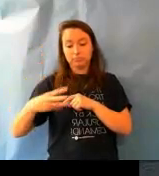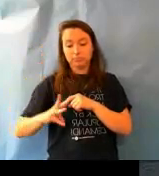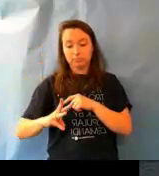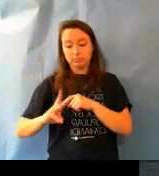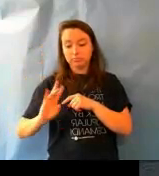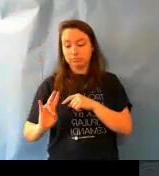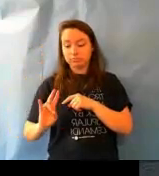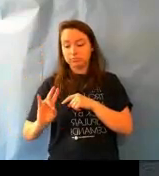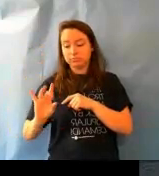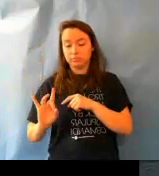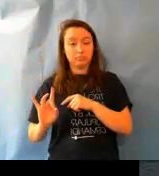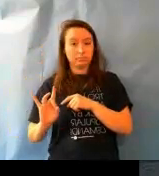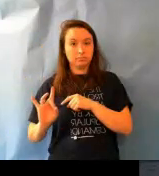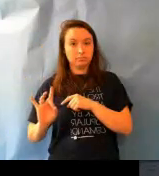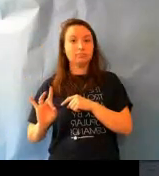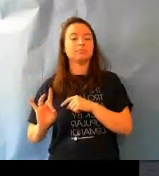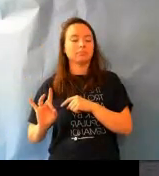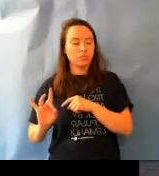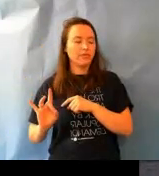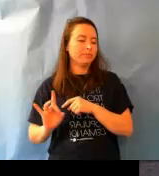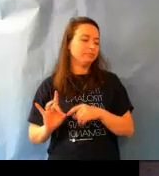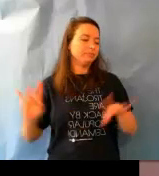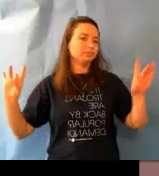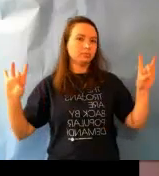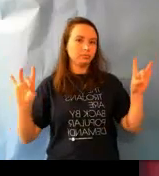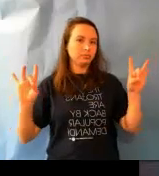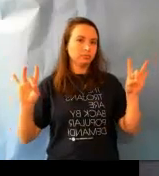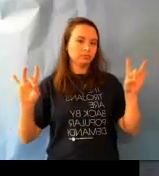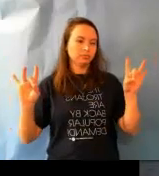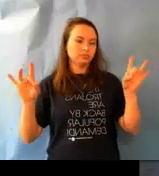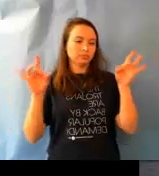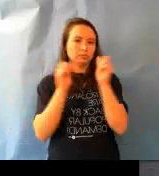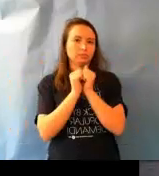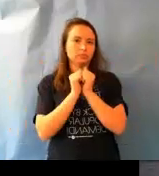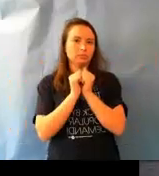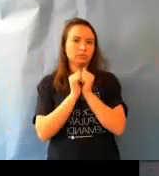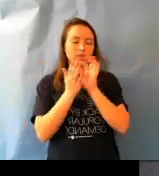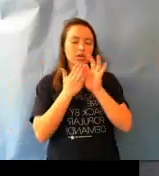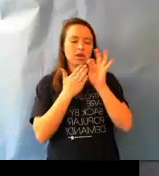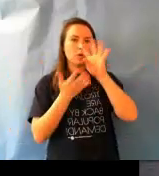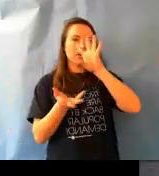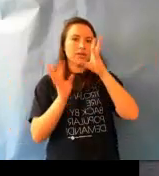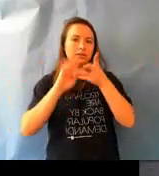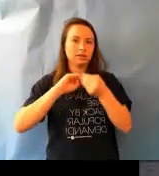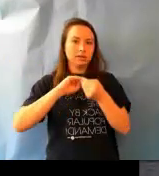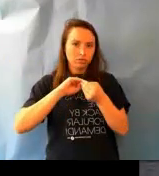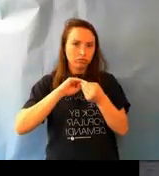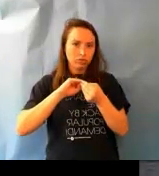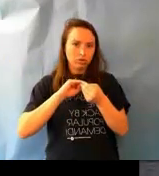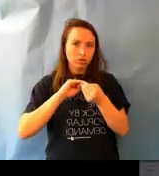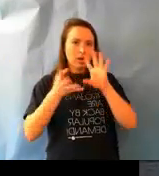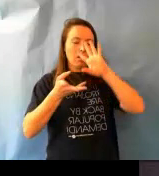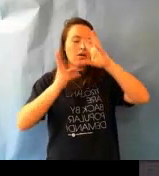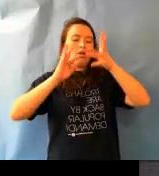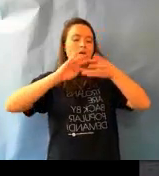5, 6, 7, 8. Now, if I'm adding them, I'm going to count them together. I'm going to